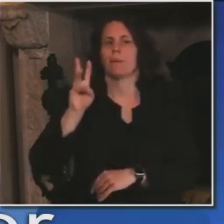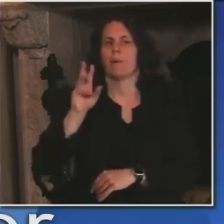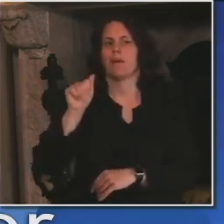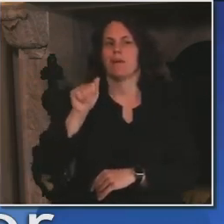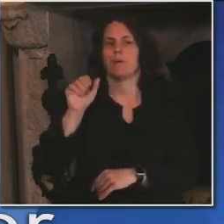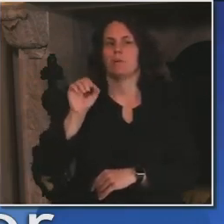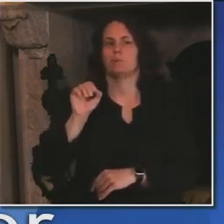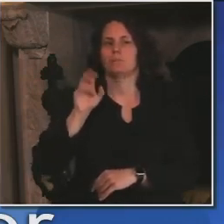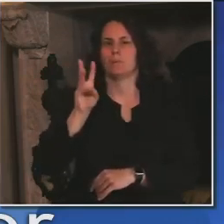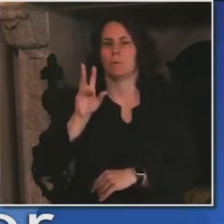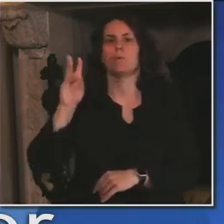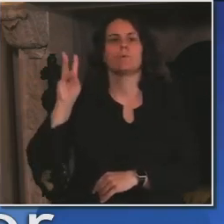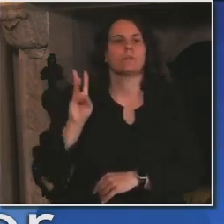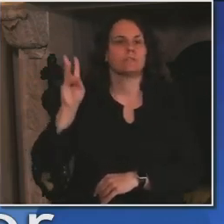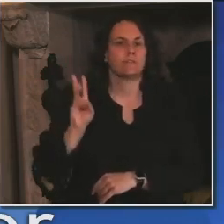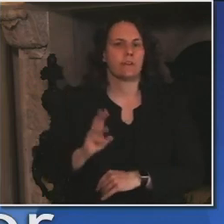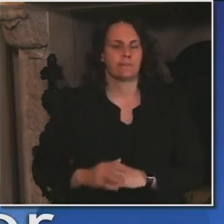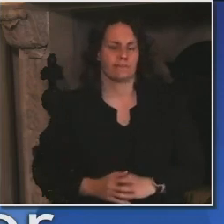Mason?